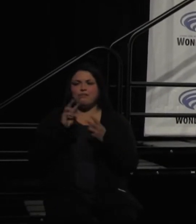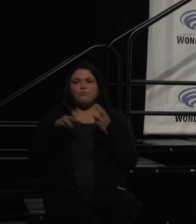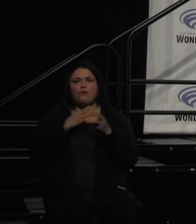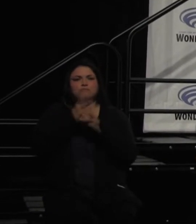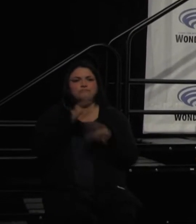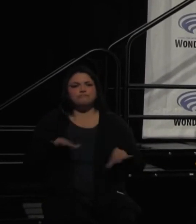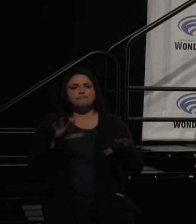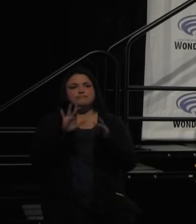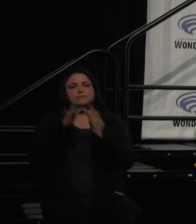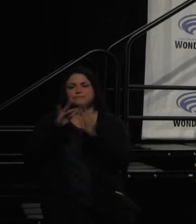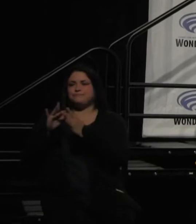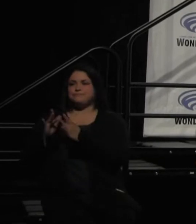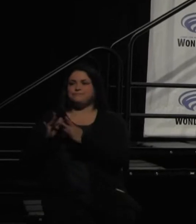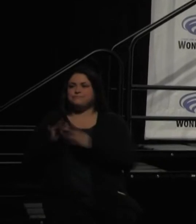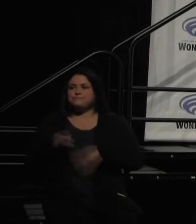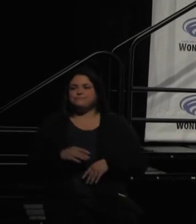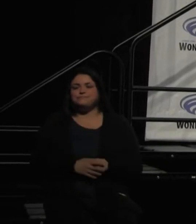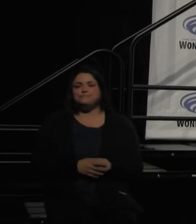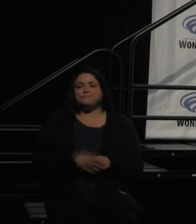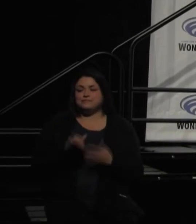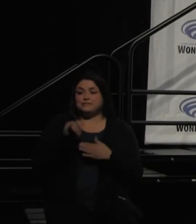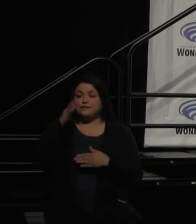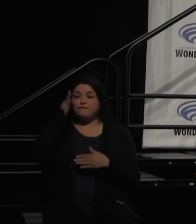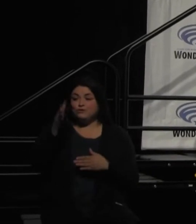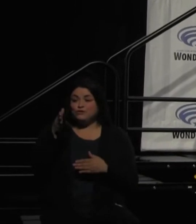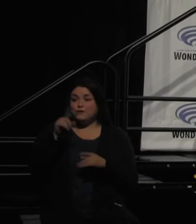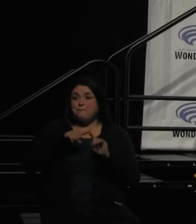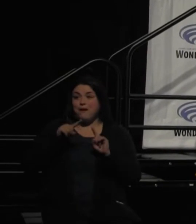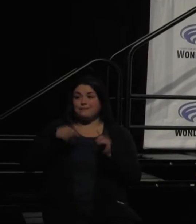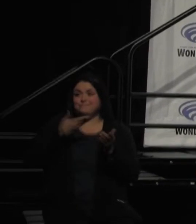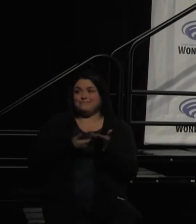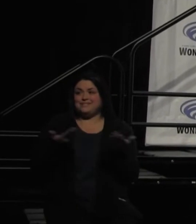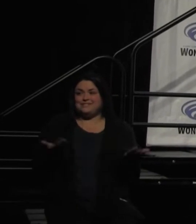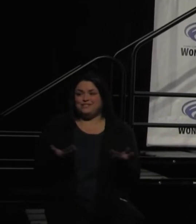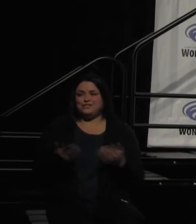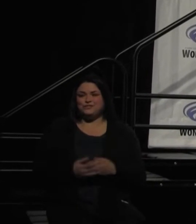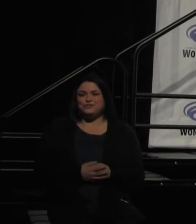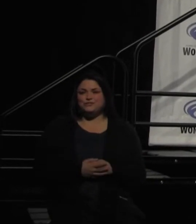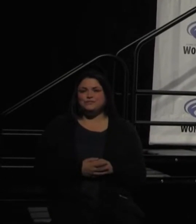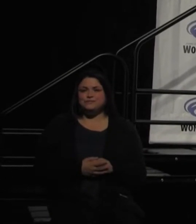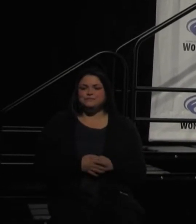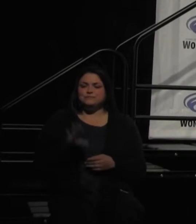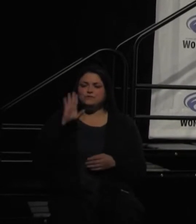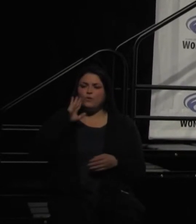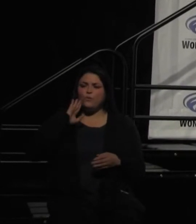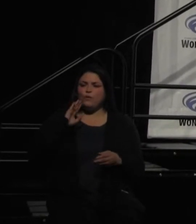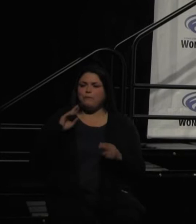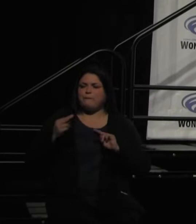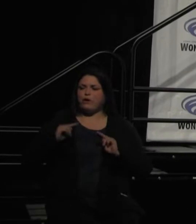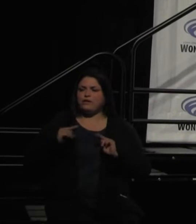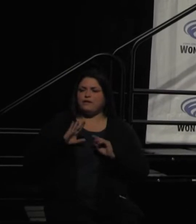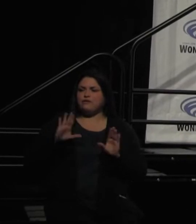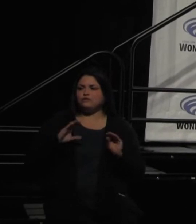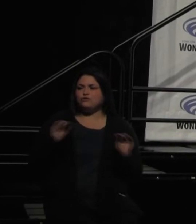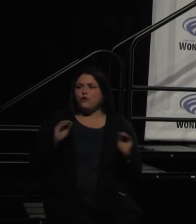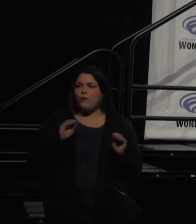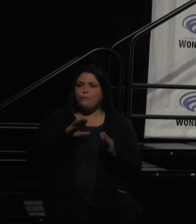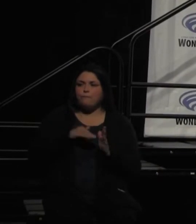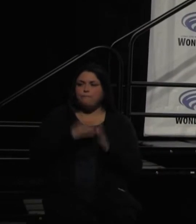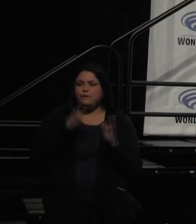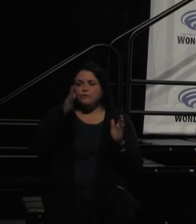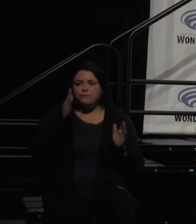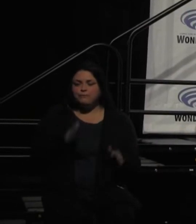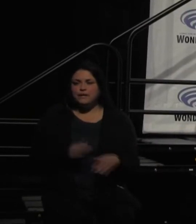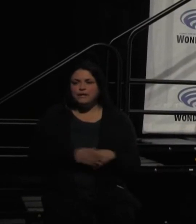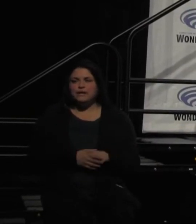time. So it's the future, and it's here. It's here. This way we're going to be bargaining. There's no middleman. There's no way,